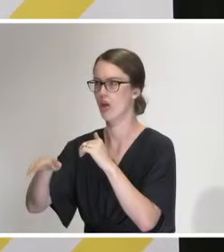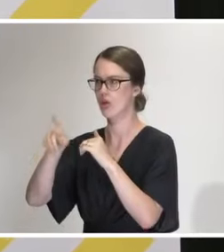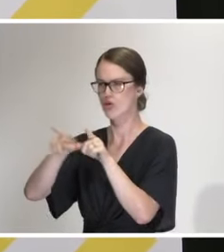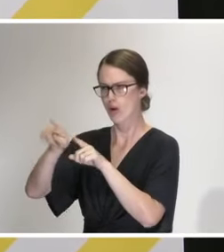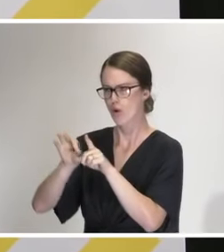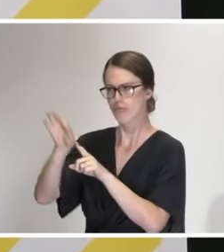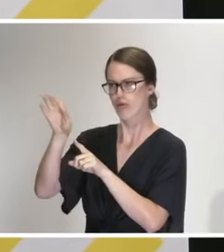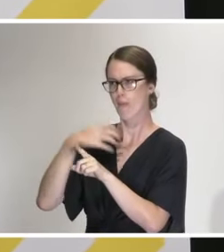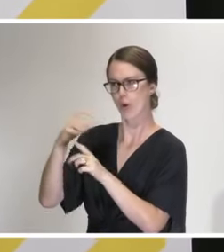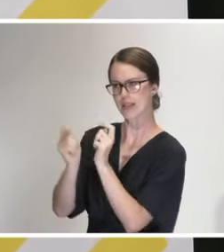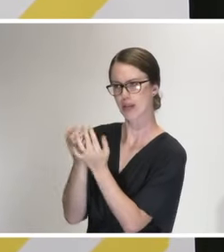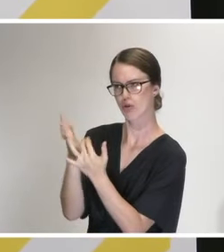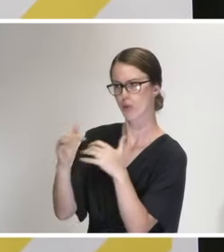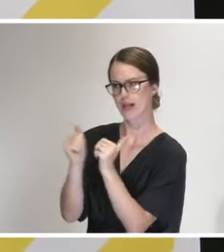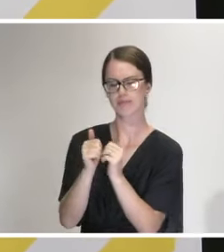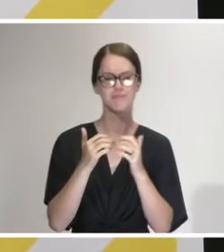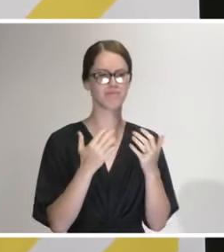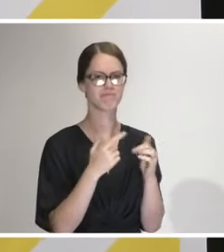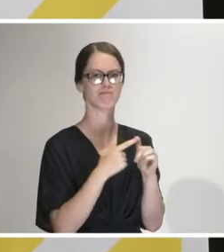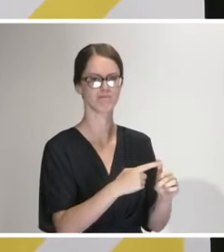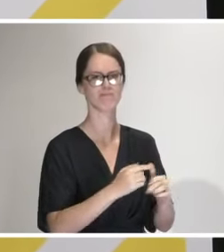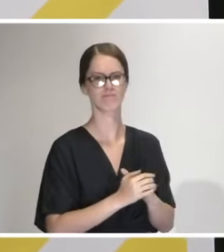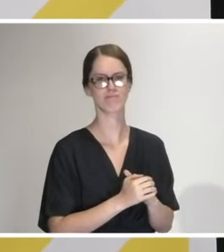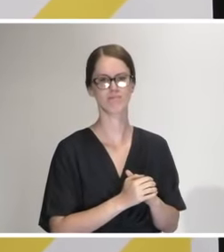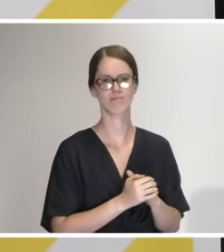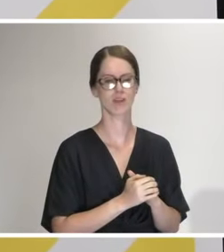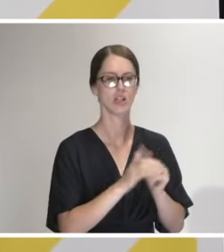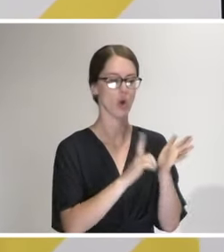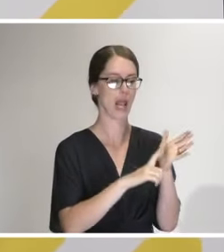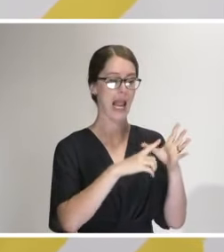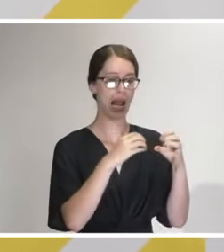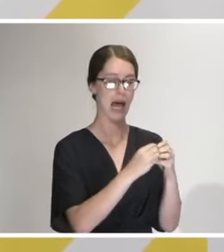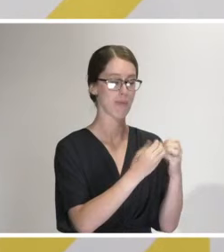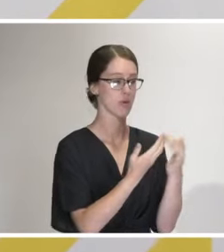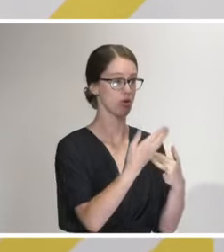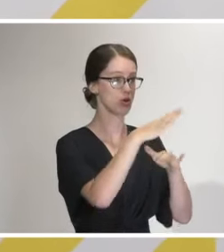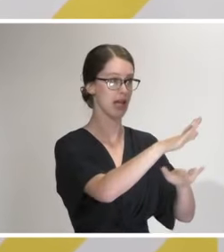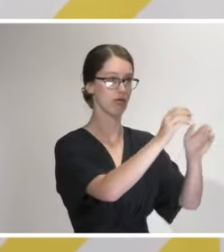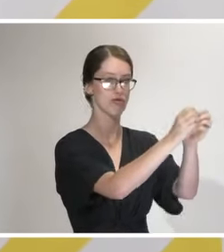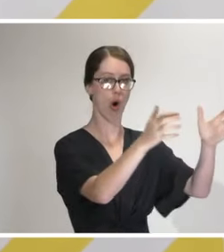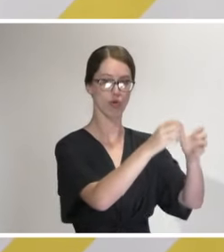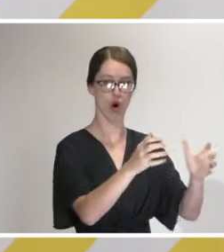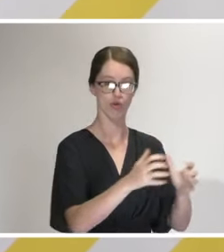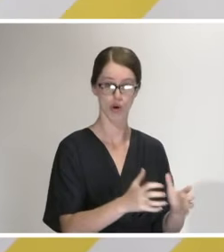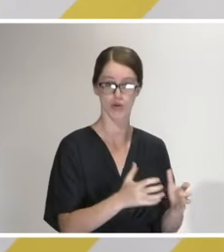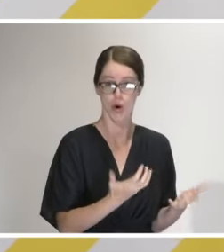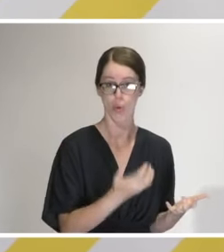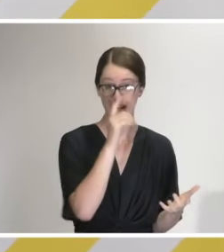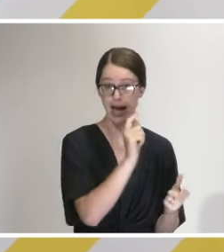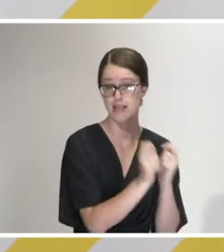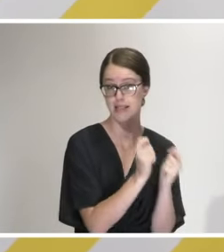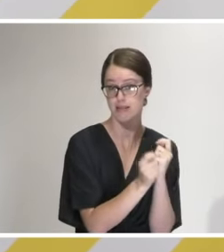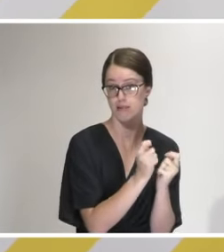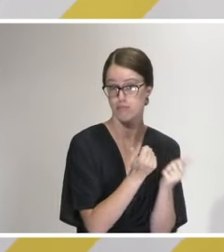of the things that's gone into achieving that is continuing to increase our lab capacity around the country. So again, the capacity is good.